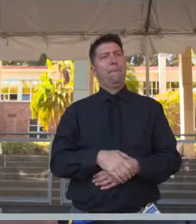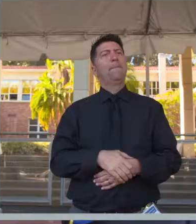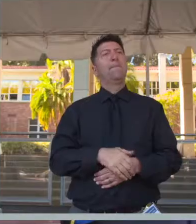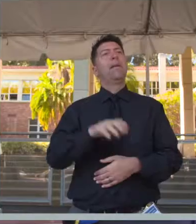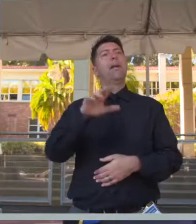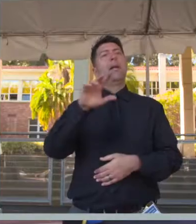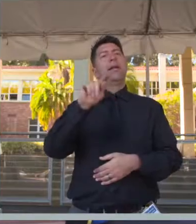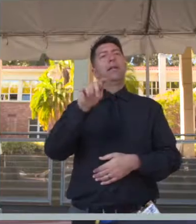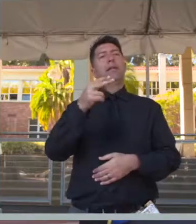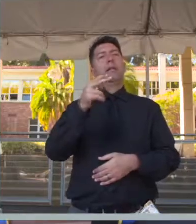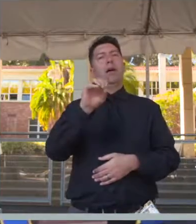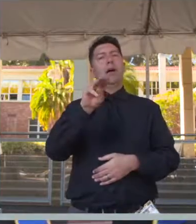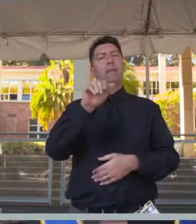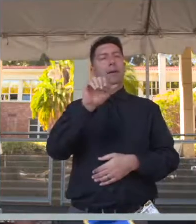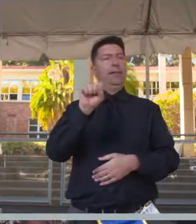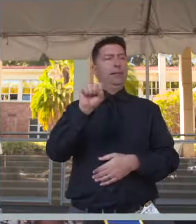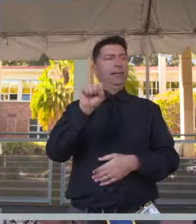Thomas Wang.